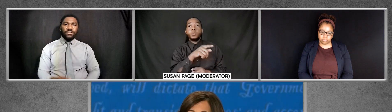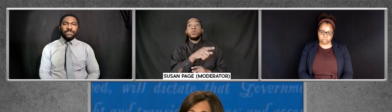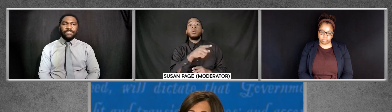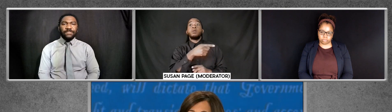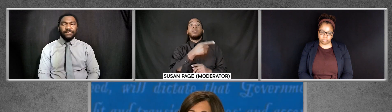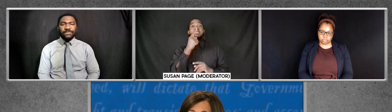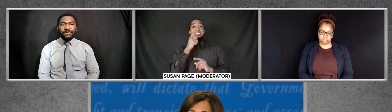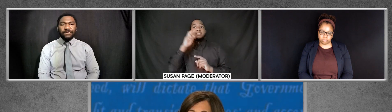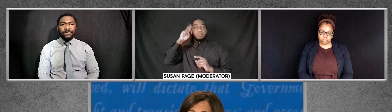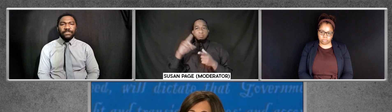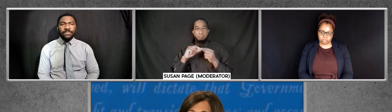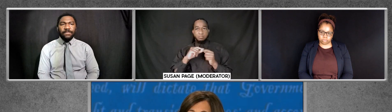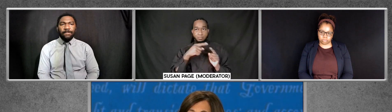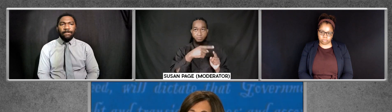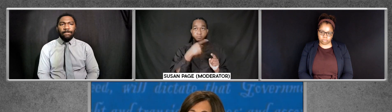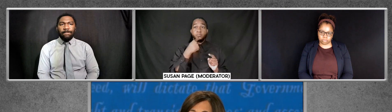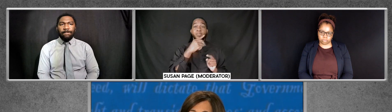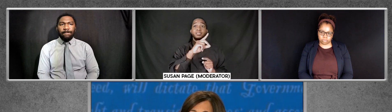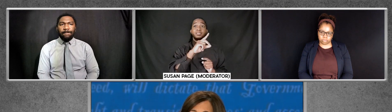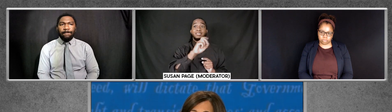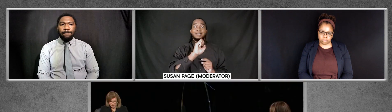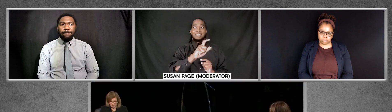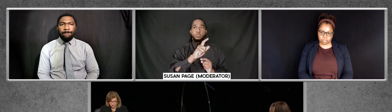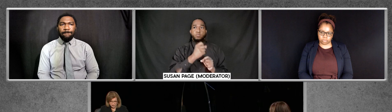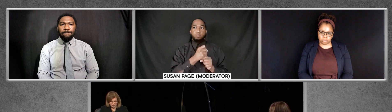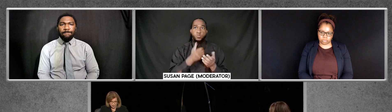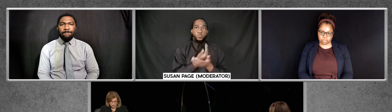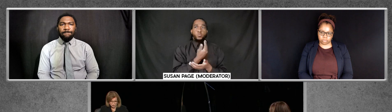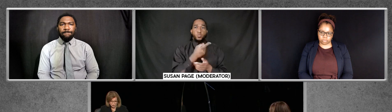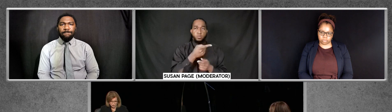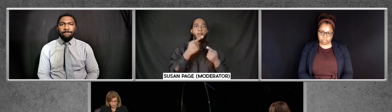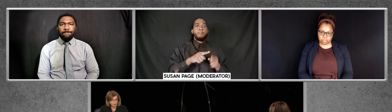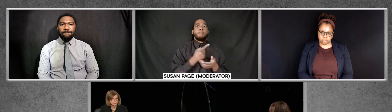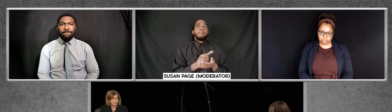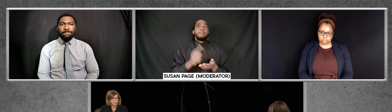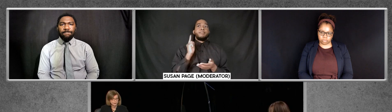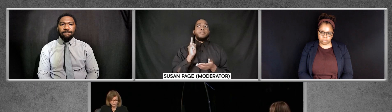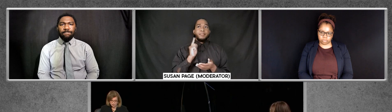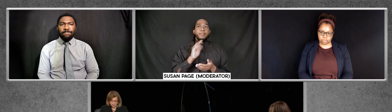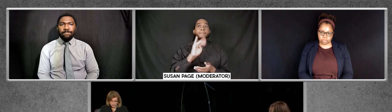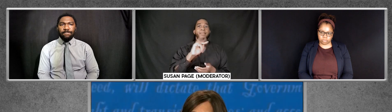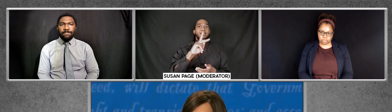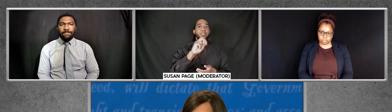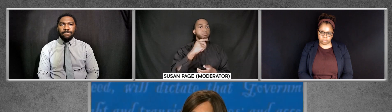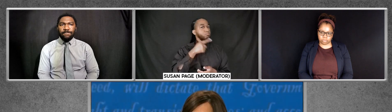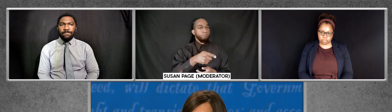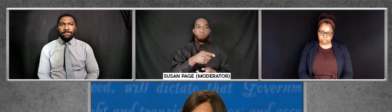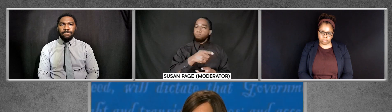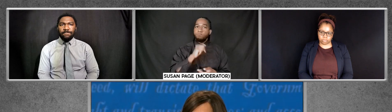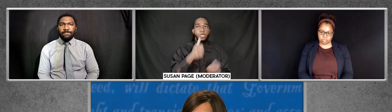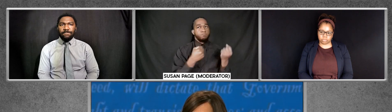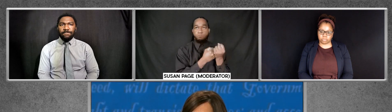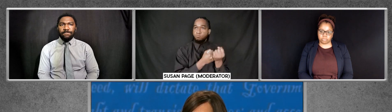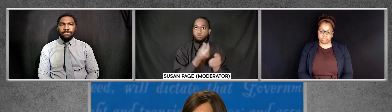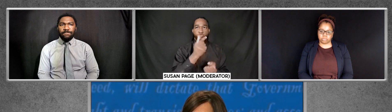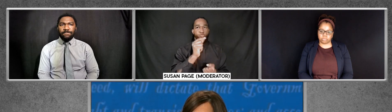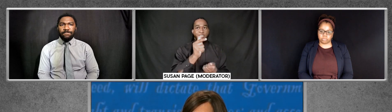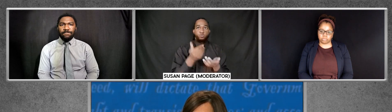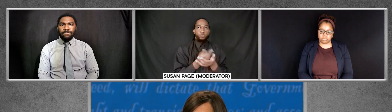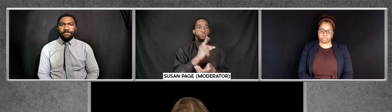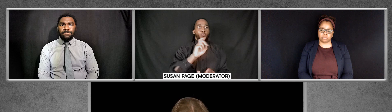Congress. But Vice President Biden said in last week's debate that he does not support the Green New Deal. But if you look at the